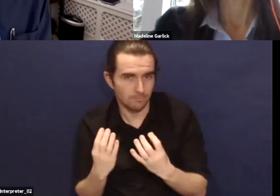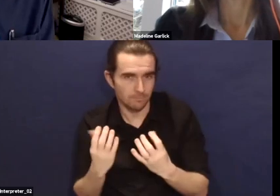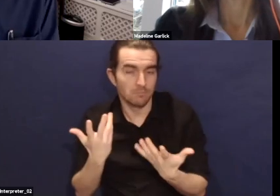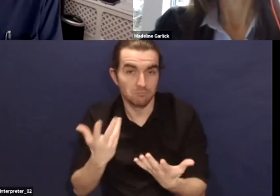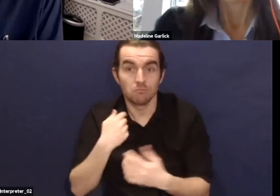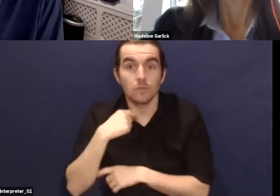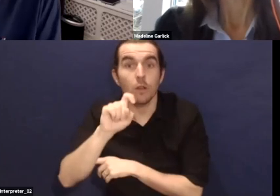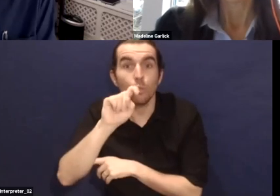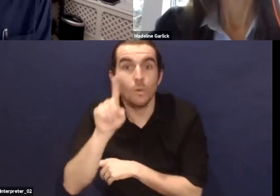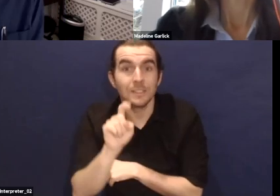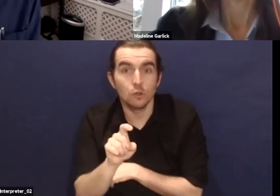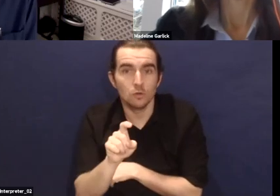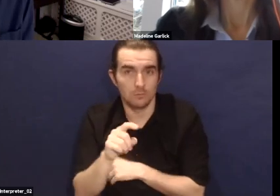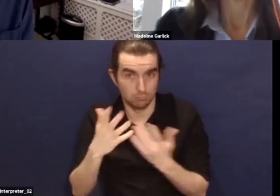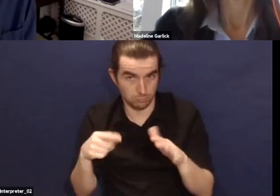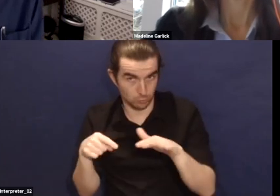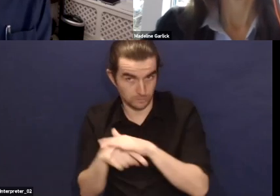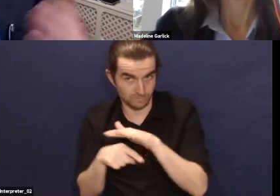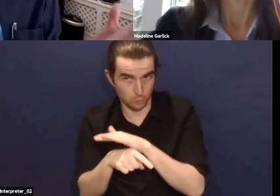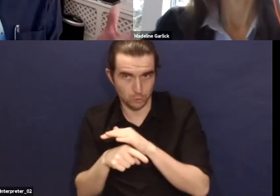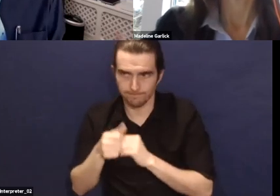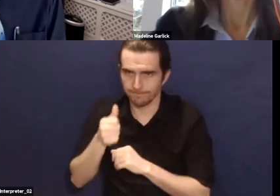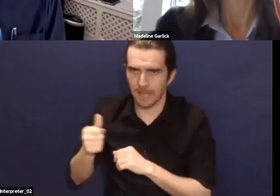affected reception of refugees?